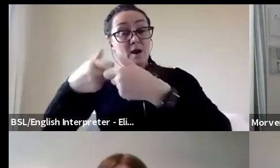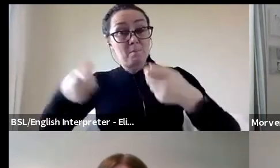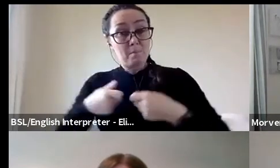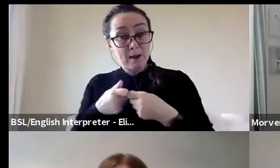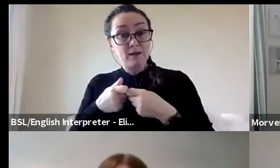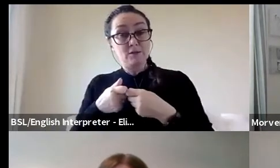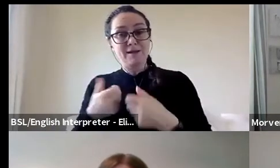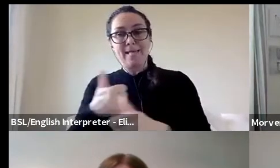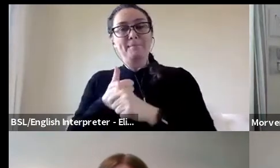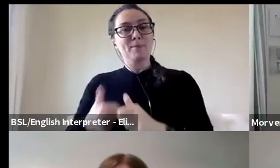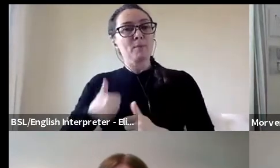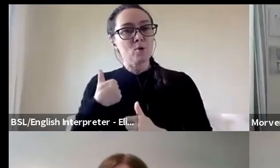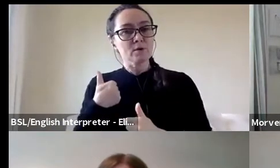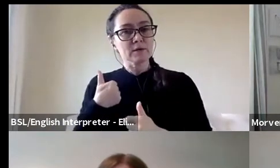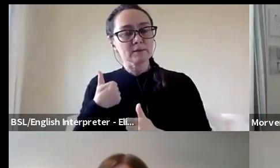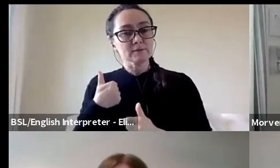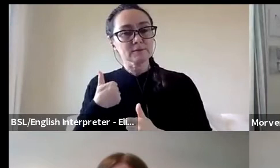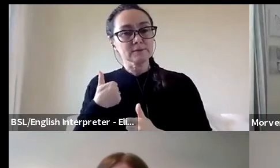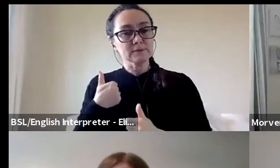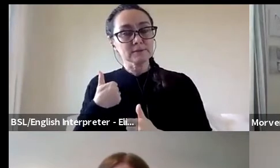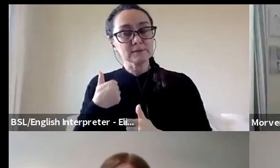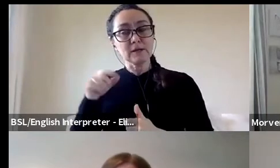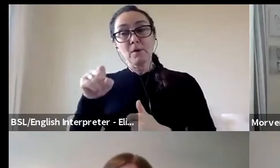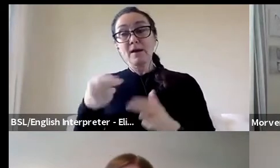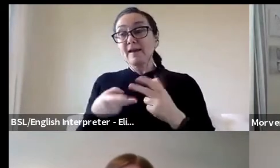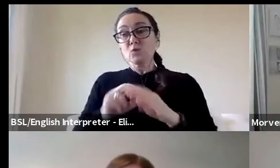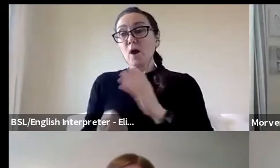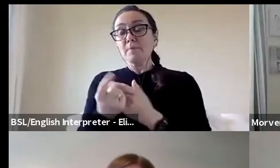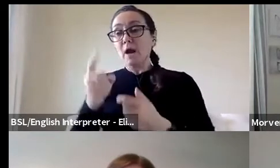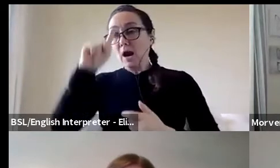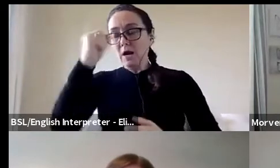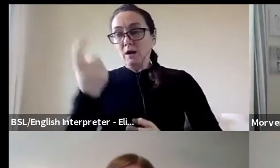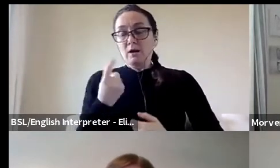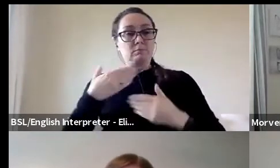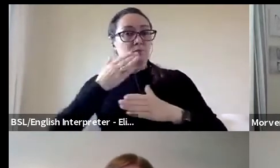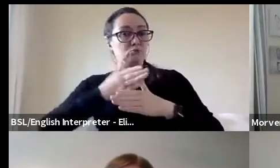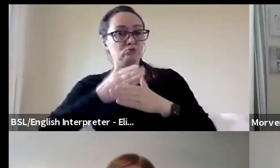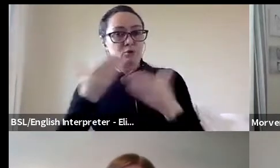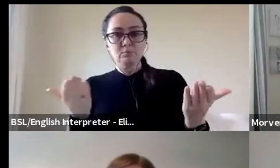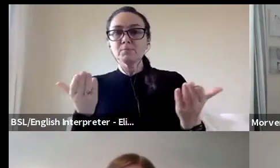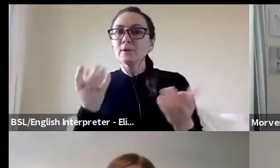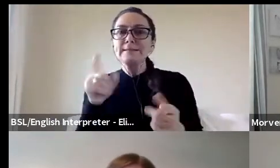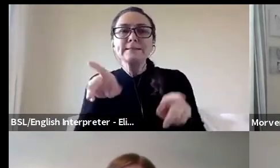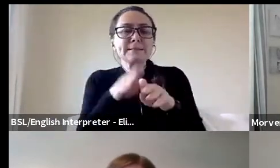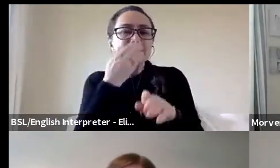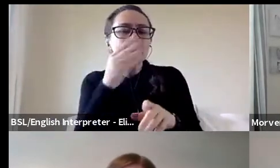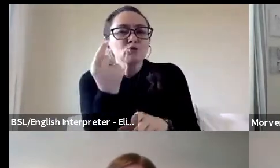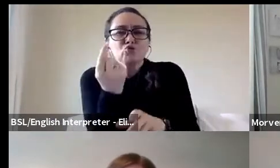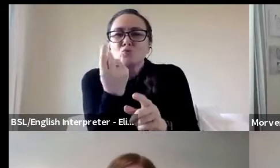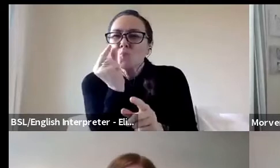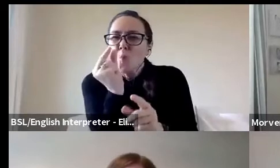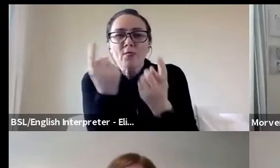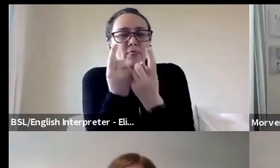things, which seem small, actually make the biggest difference to individual lives. Thank you very much.